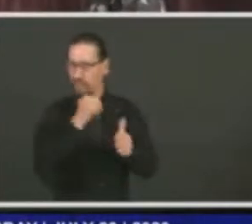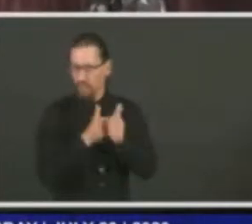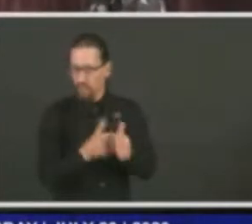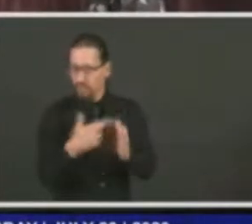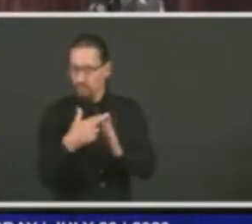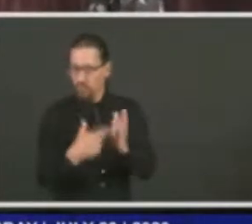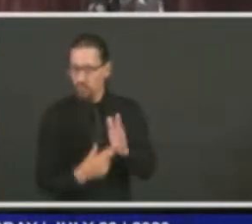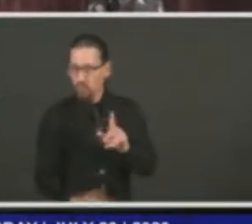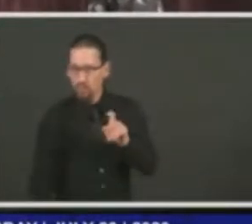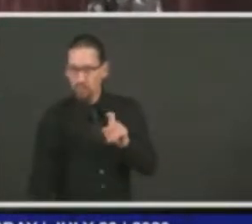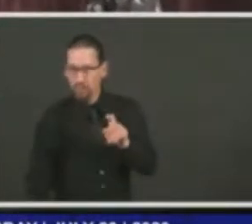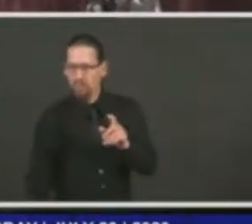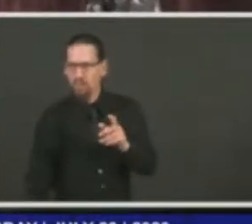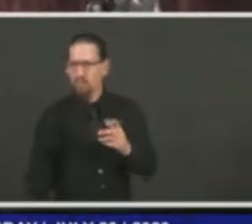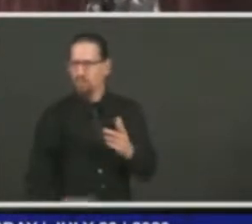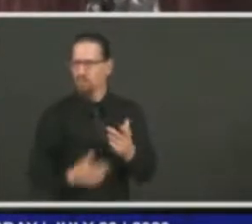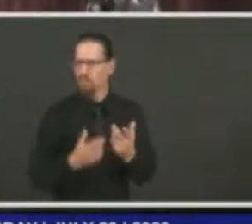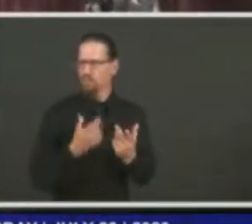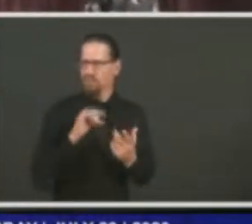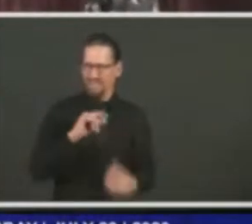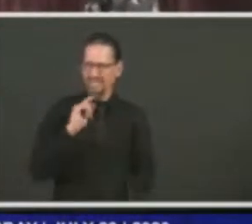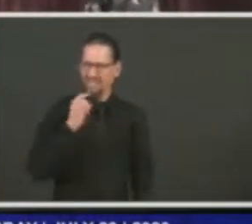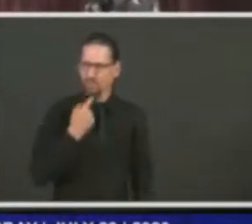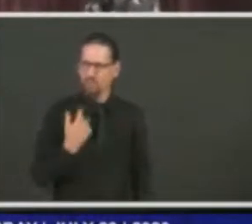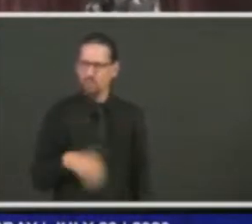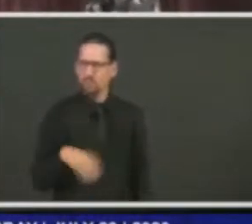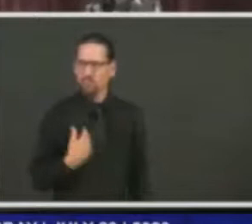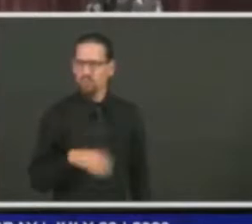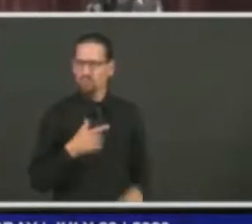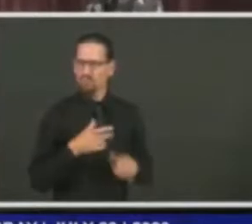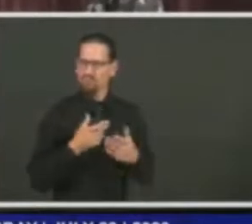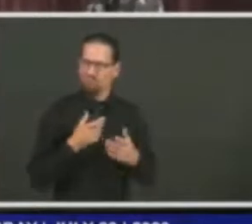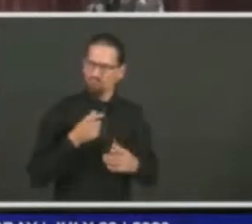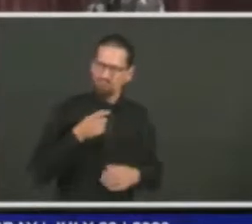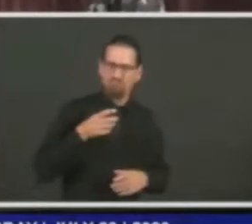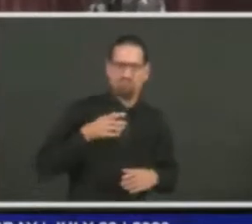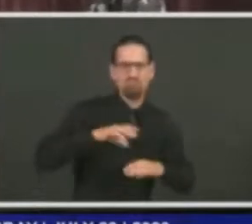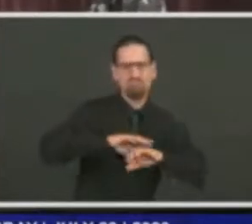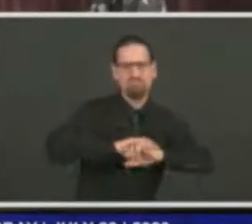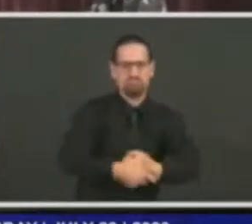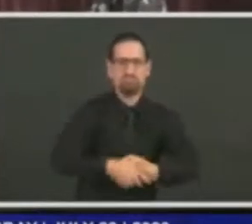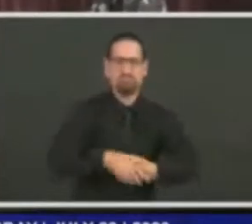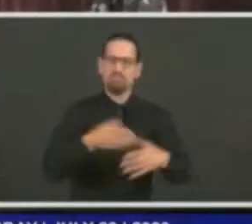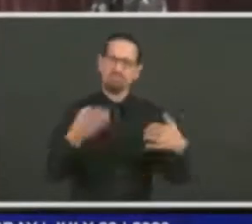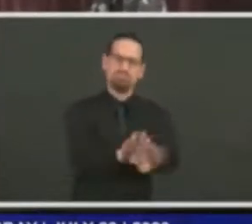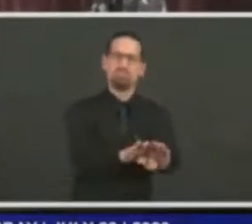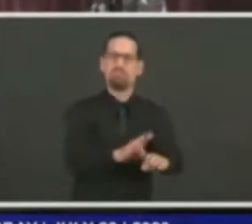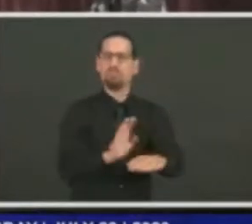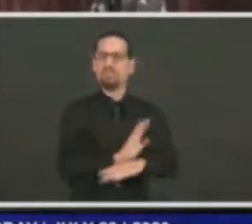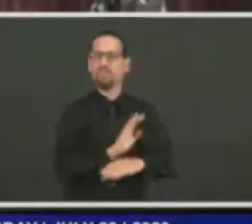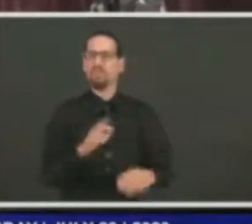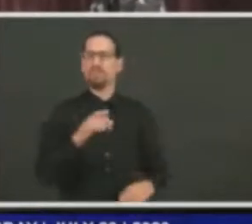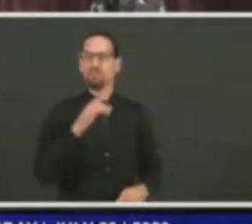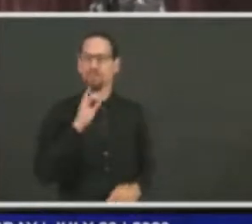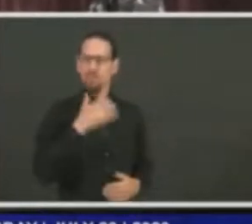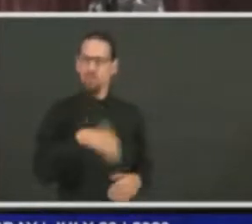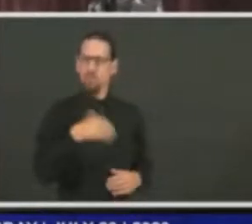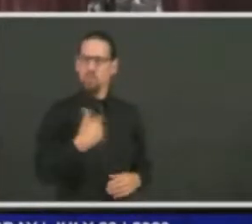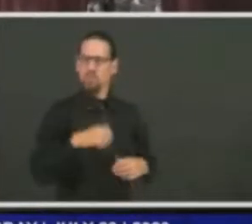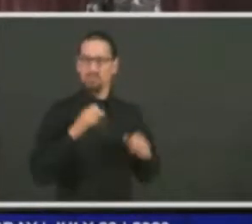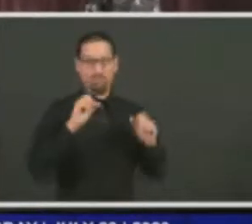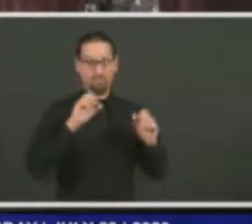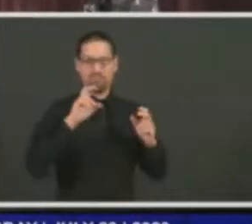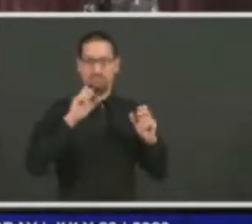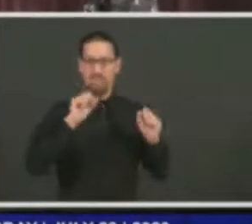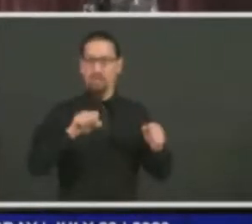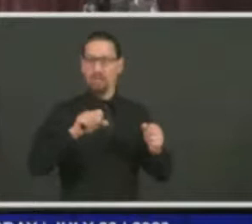but is obviously a severe step and may end up resulting, unfortunately, in the death of that business. As such,